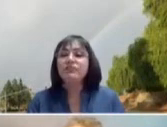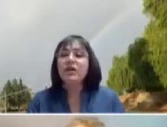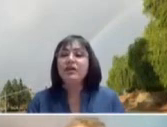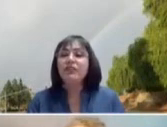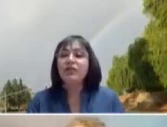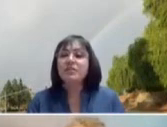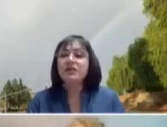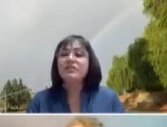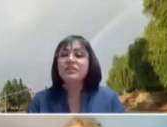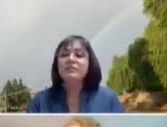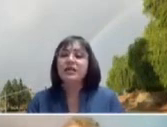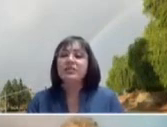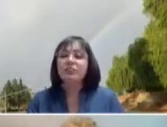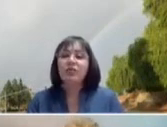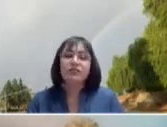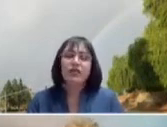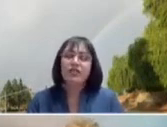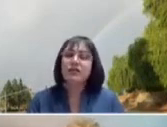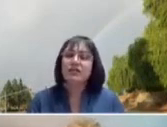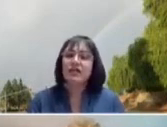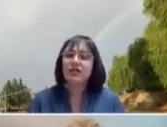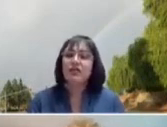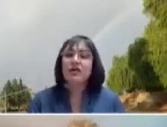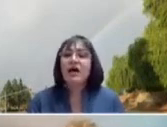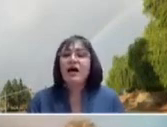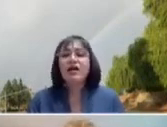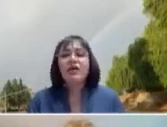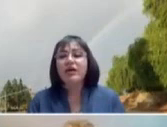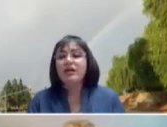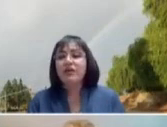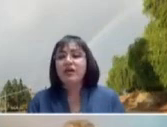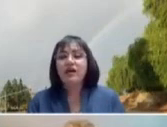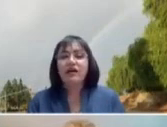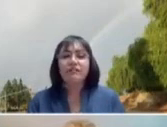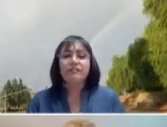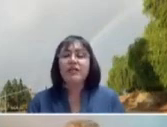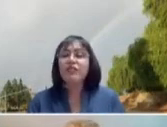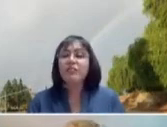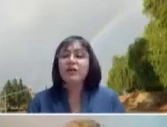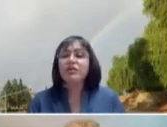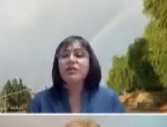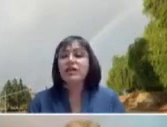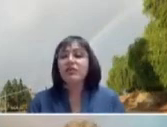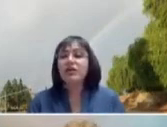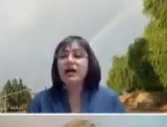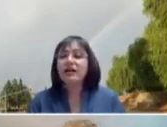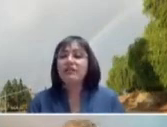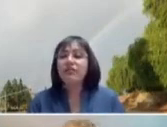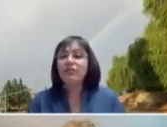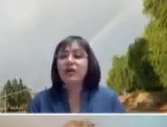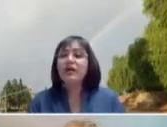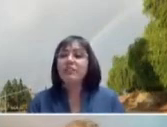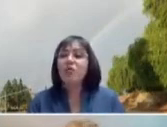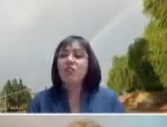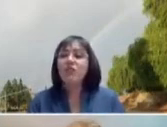independence of talking for themselves and just being a supportive. So I just want to thank you. Great information. Thank you, Diana,